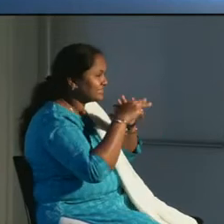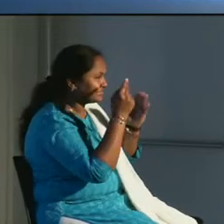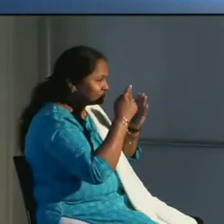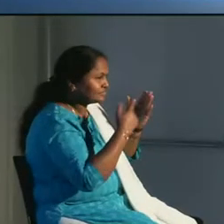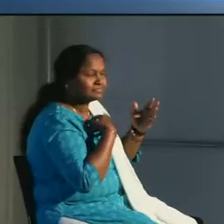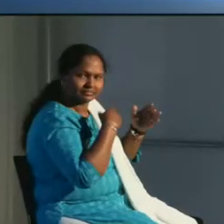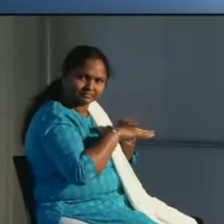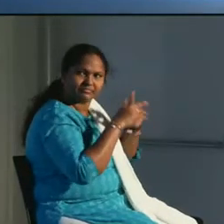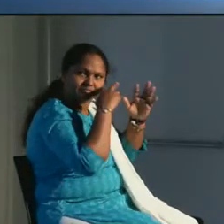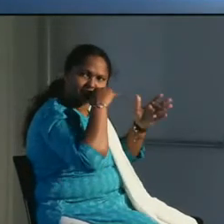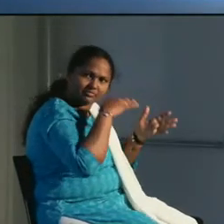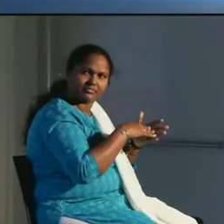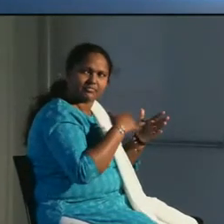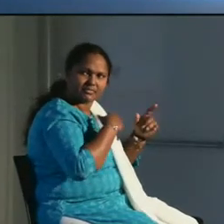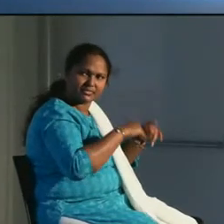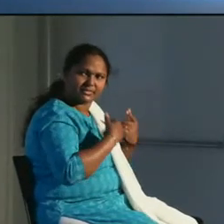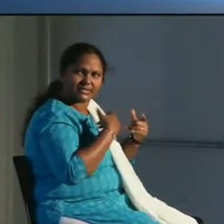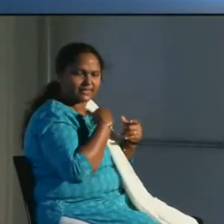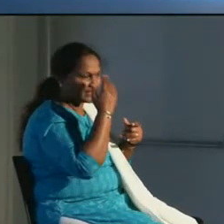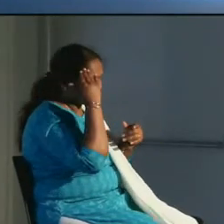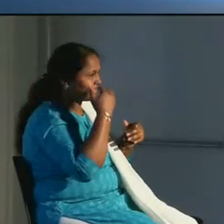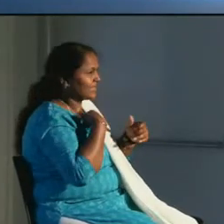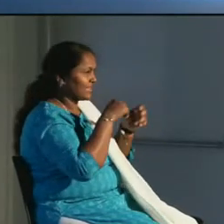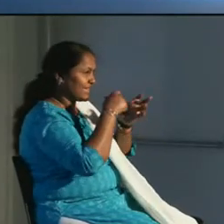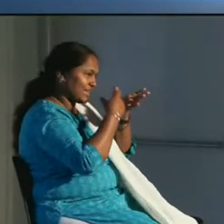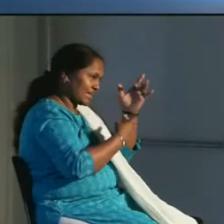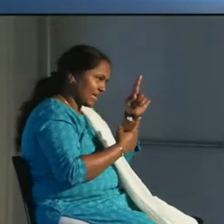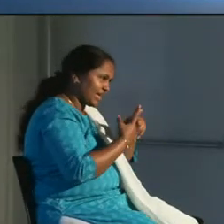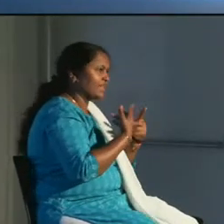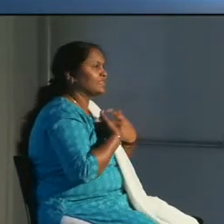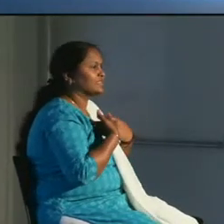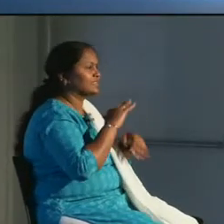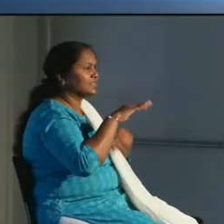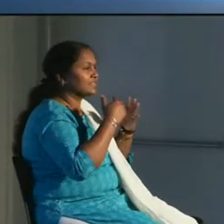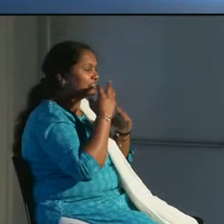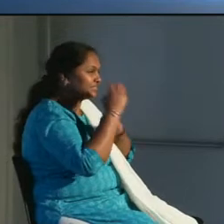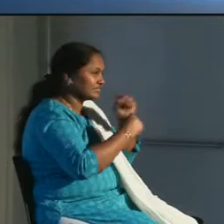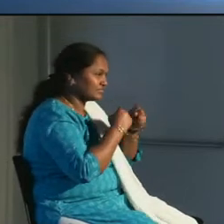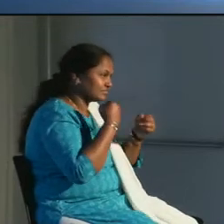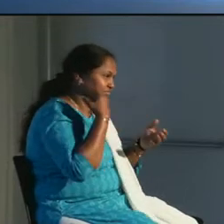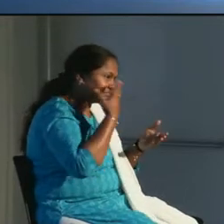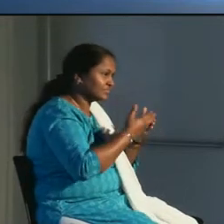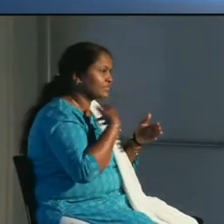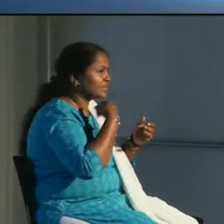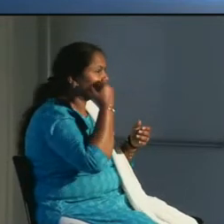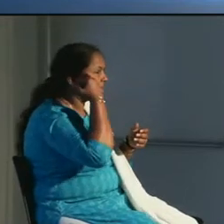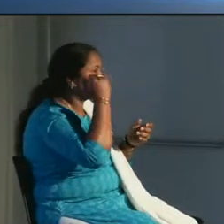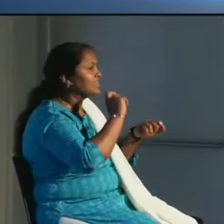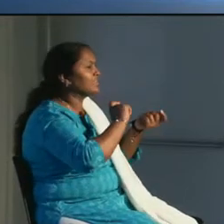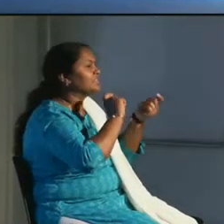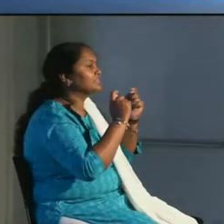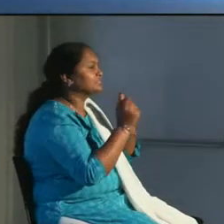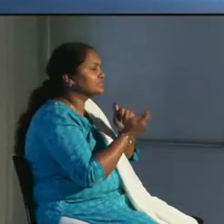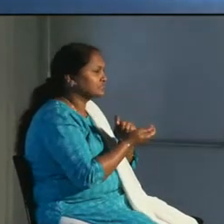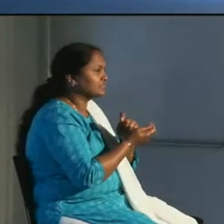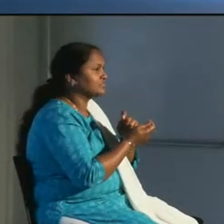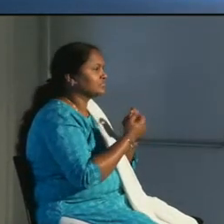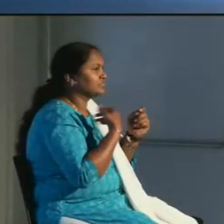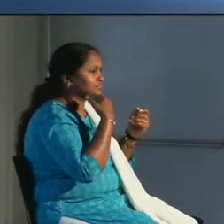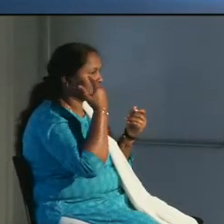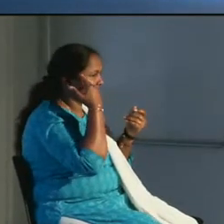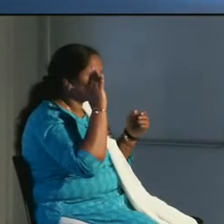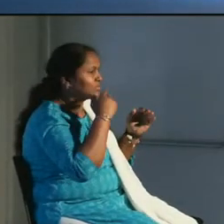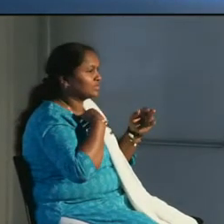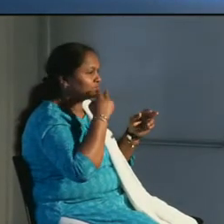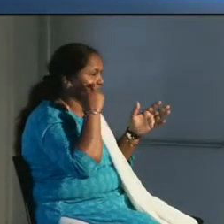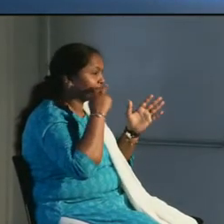I studied art, so I by default think I'm an artist. But over the years, that idea has changed. I don't look at